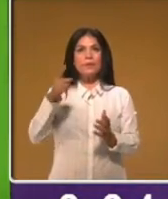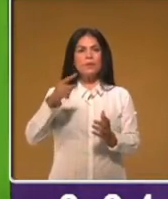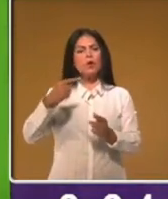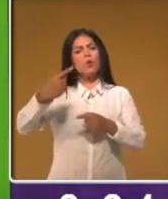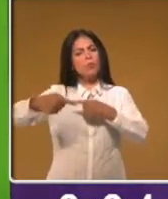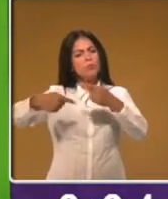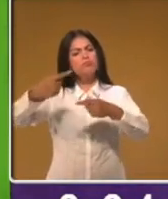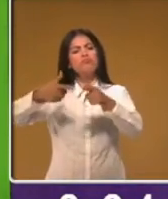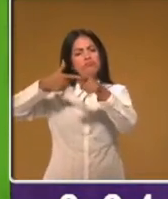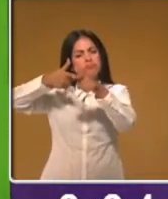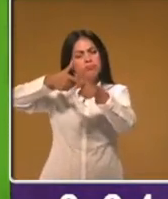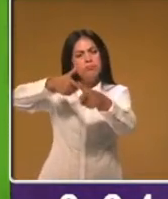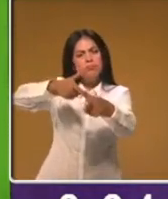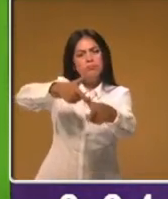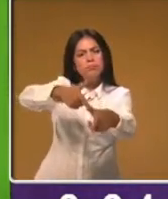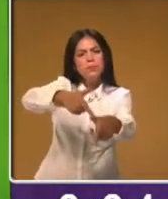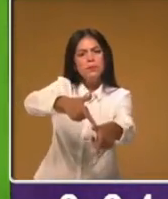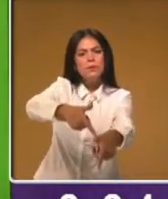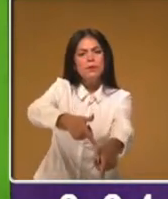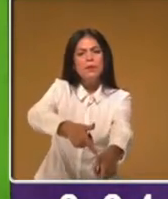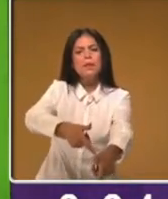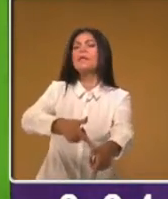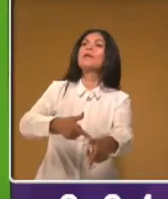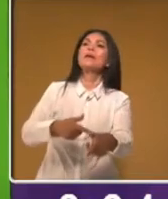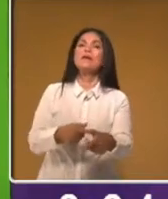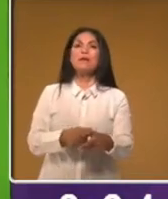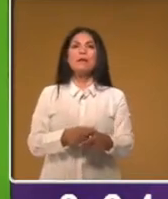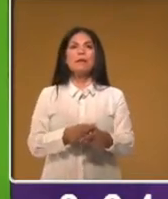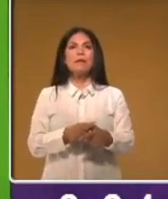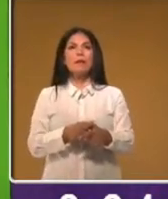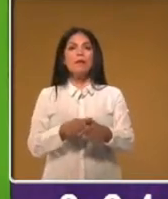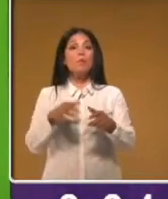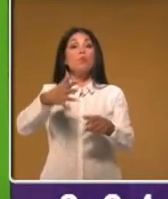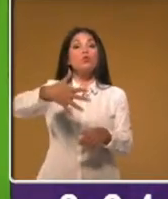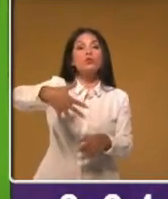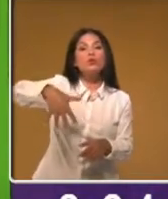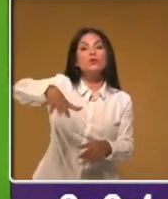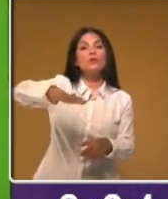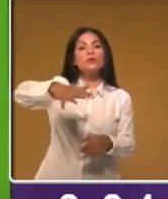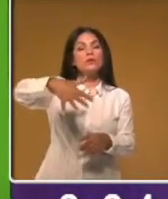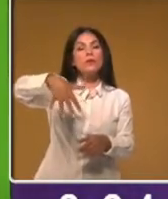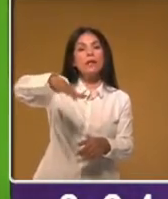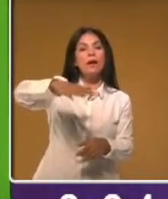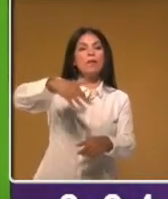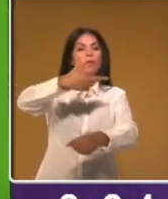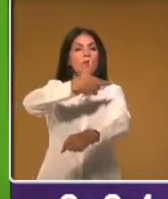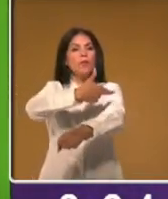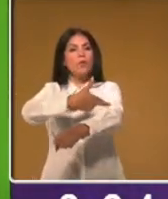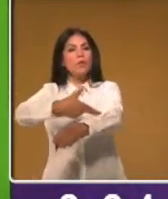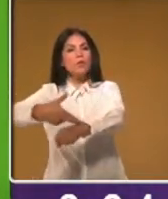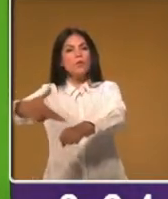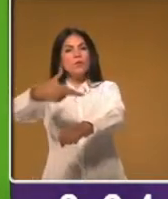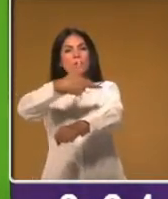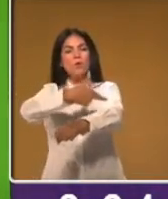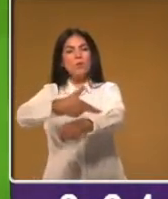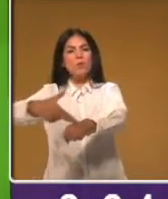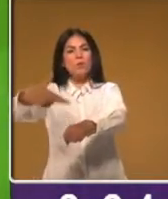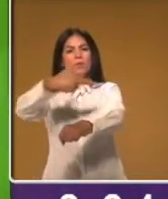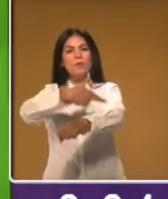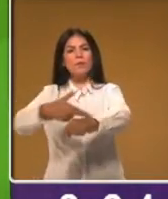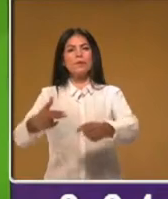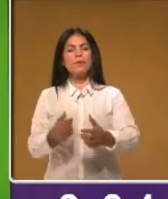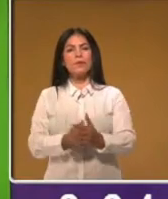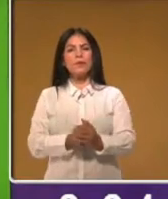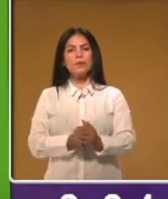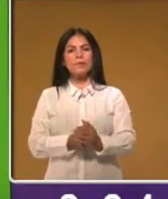continue describing what is going to be your solution. It's all my fault. You are recognizing